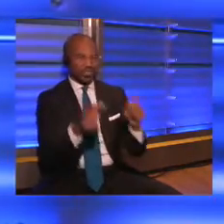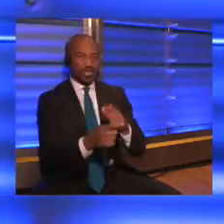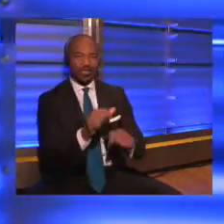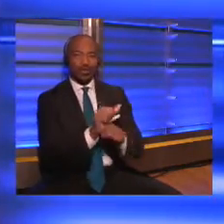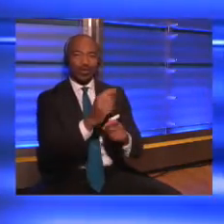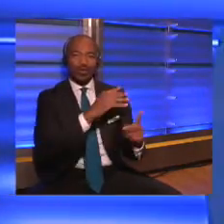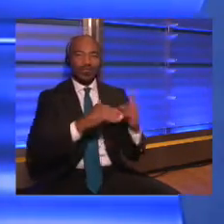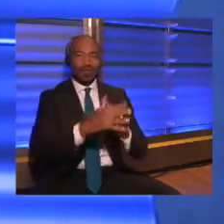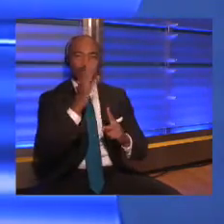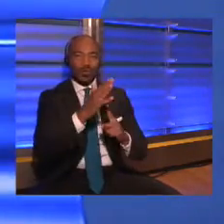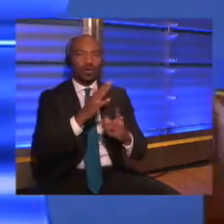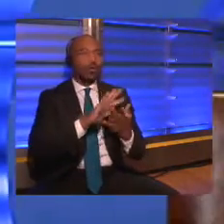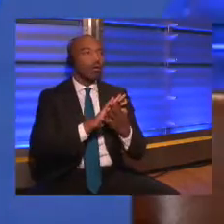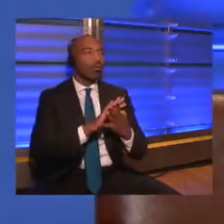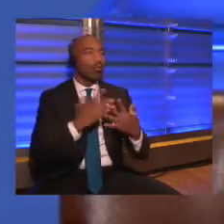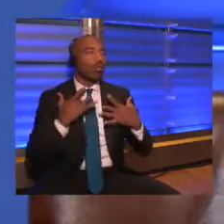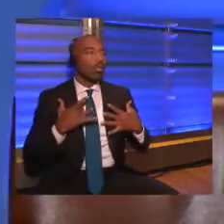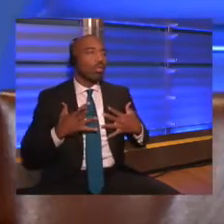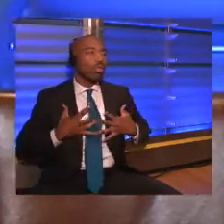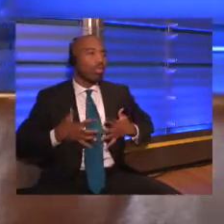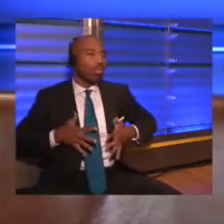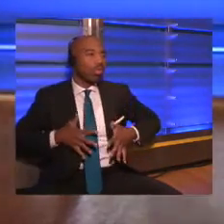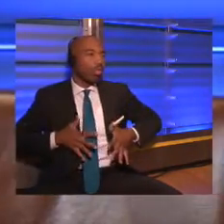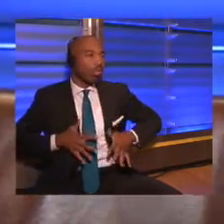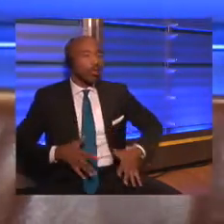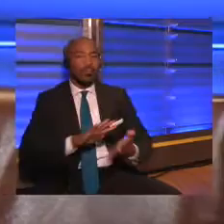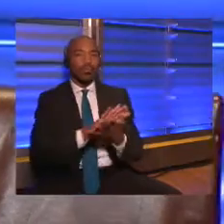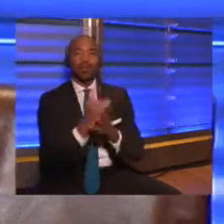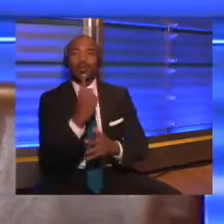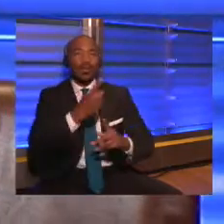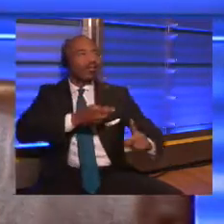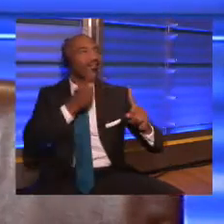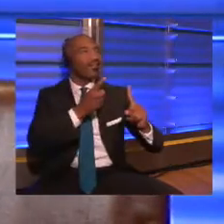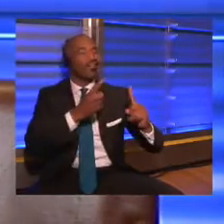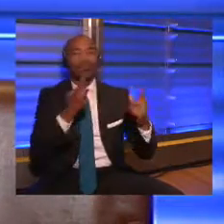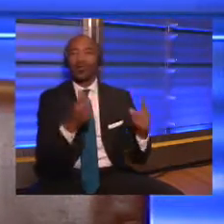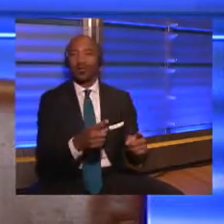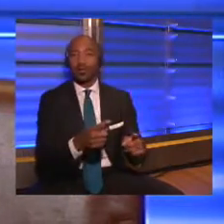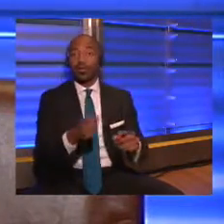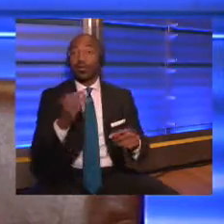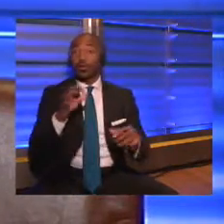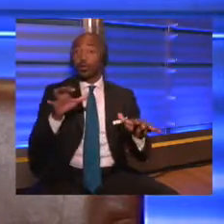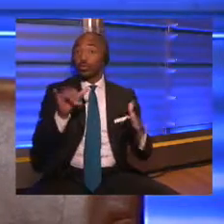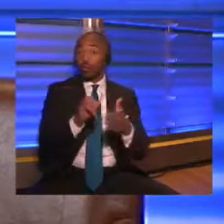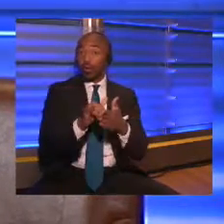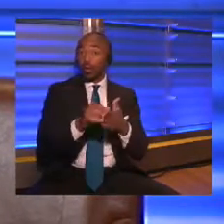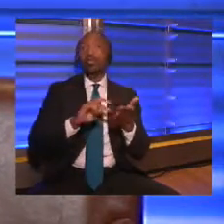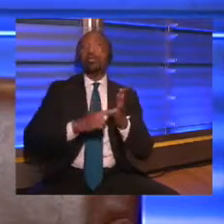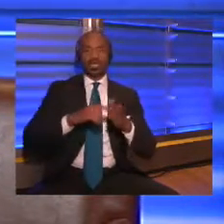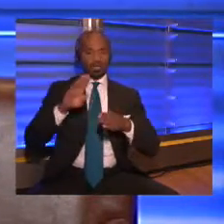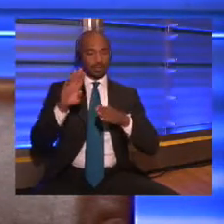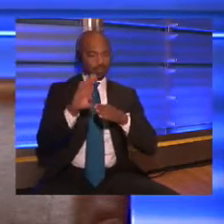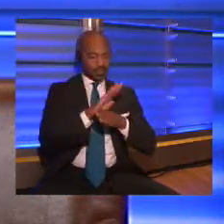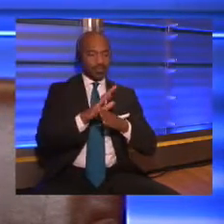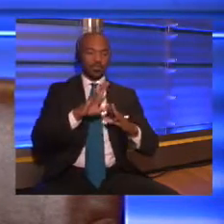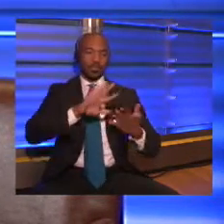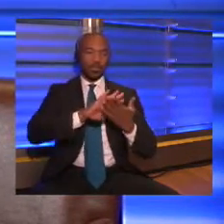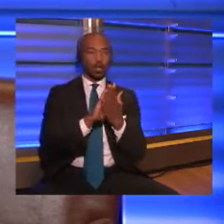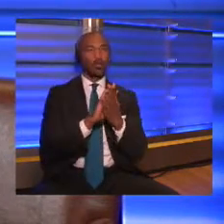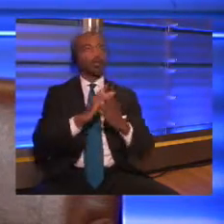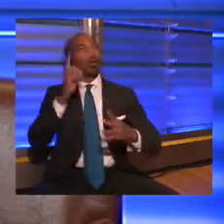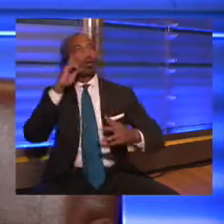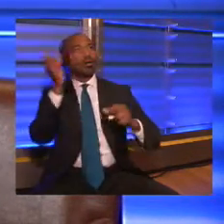work into an avenue of purpose. And in doing so, put business back in the service of